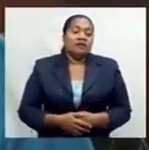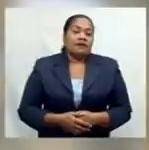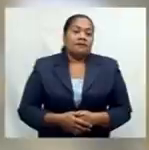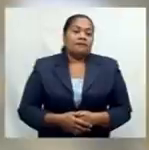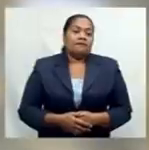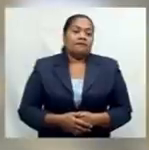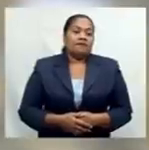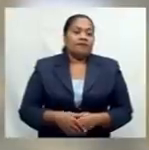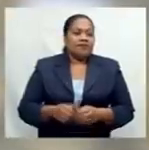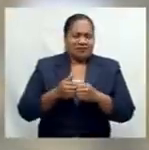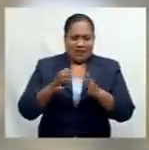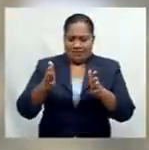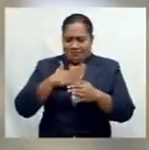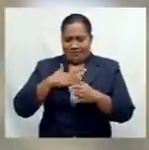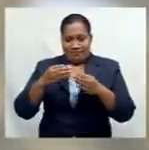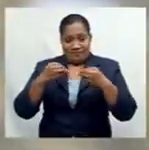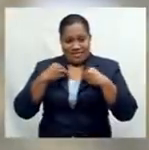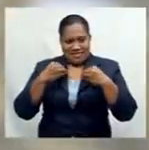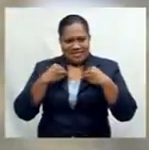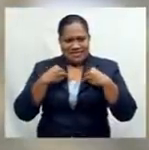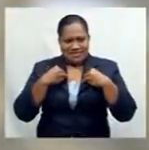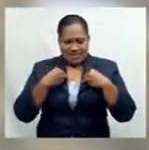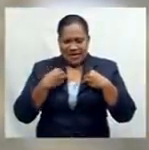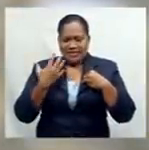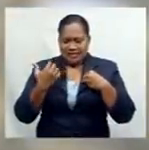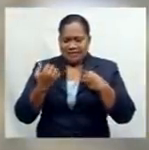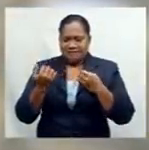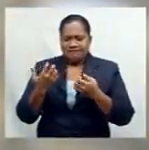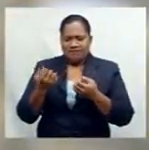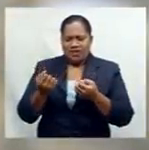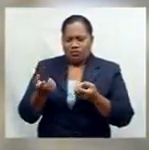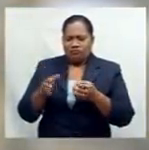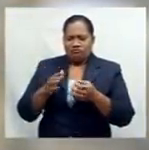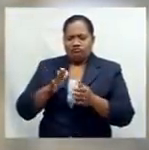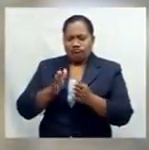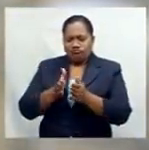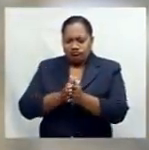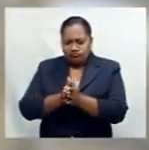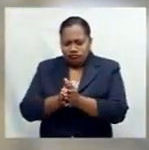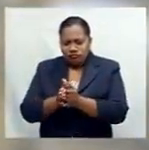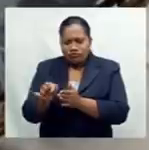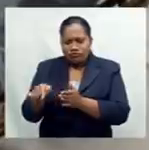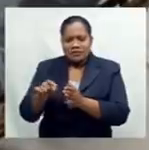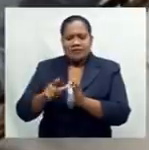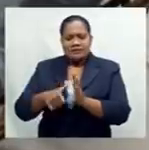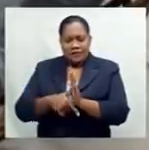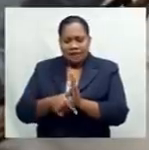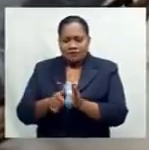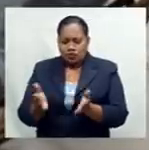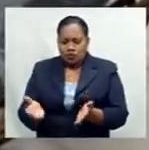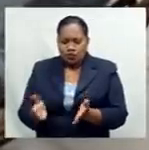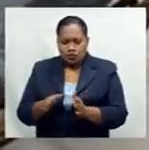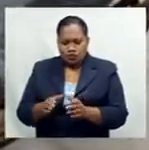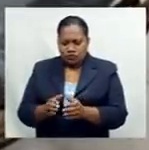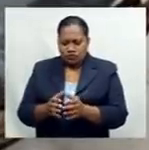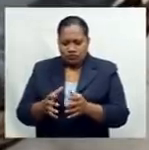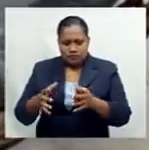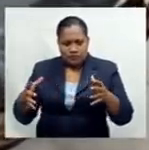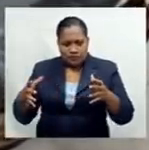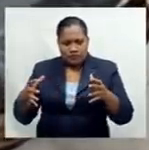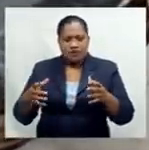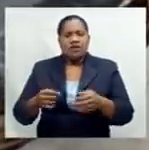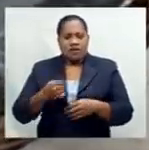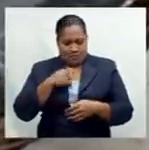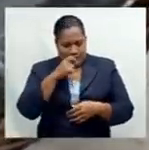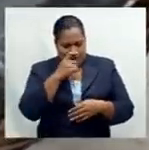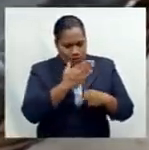nurse my business and give it time to grow, because I can't be working and doing this. Yeah, and I think when you are not